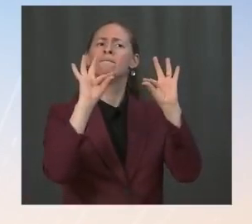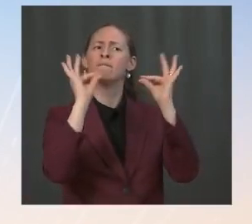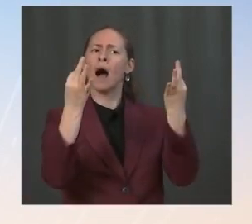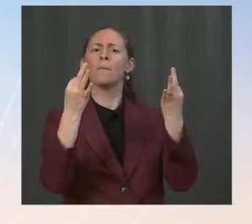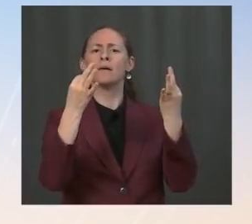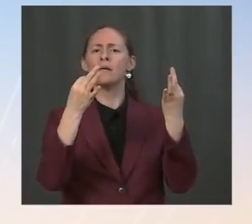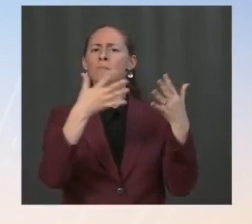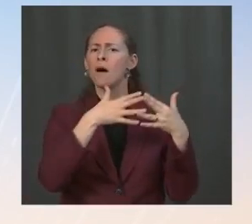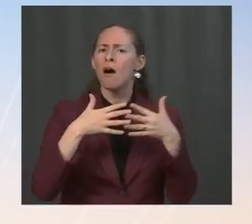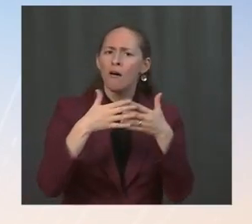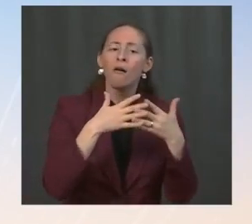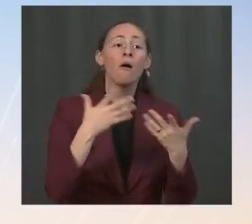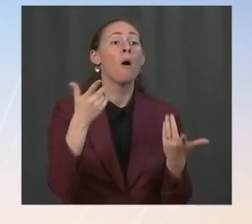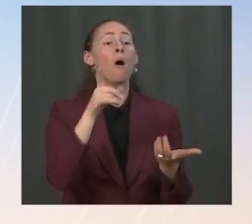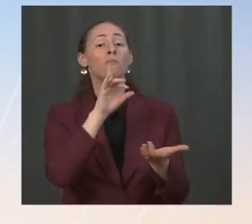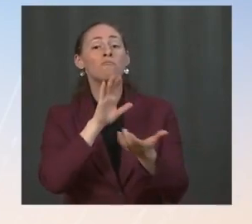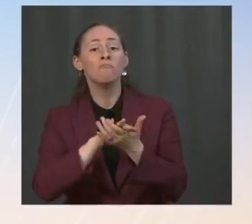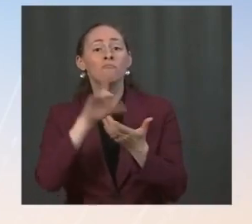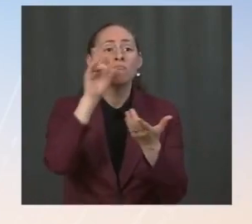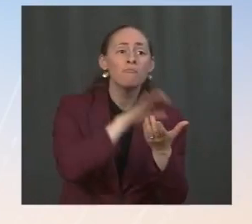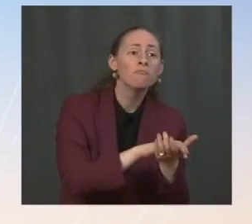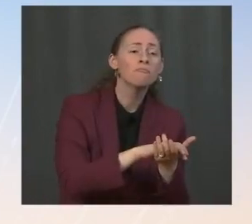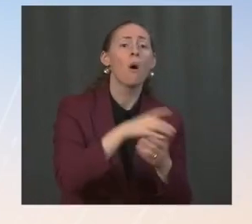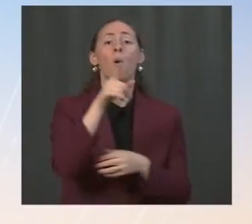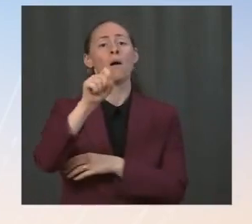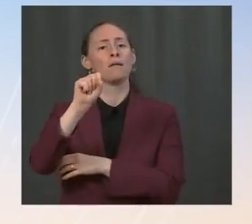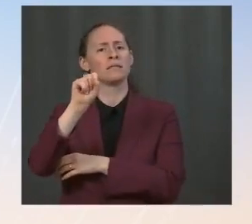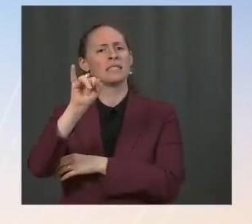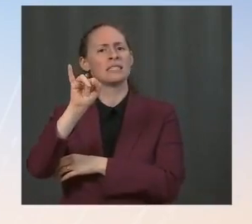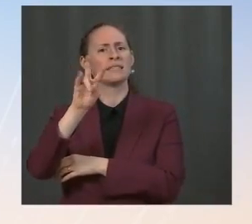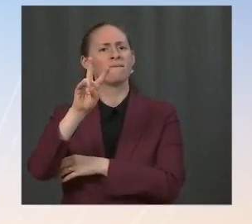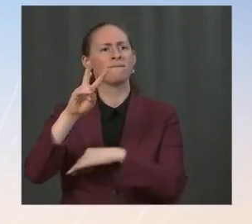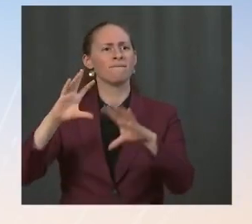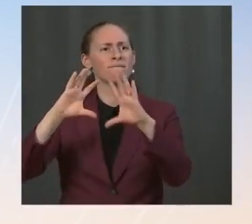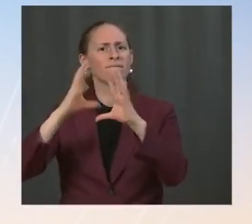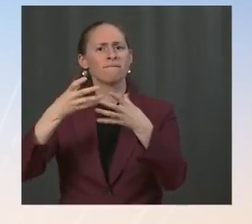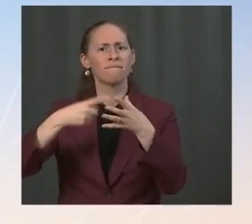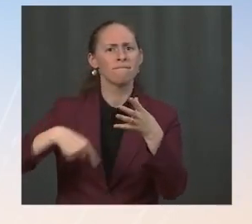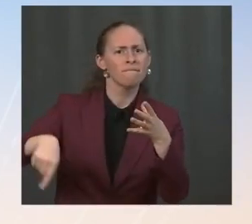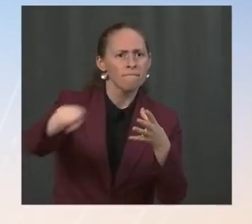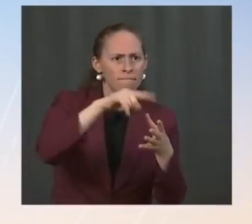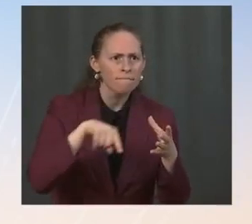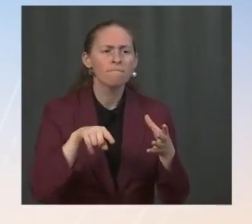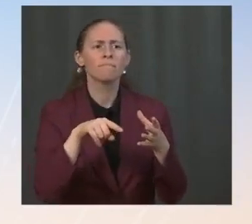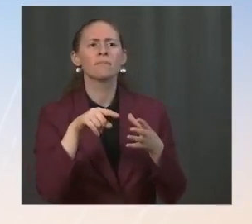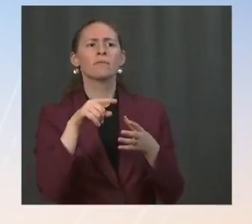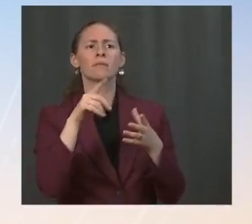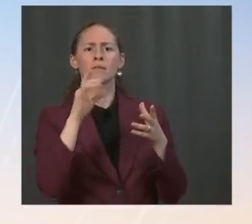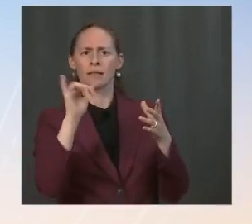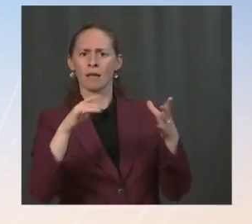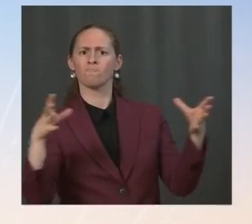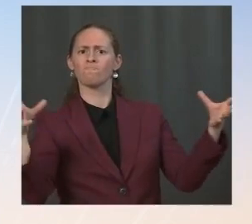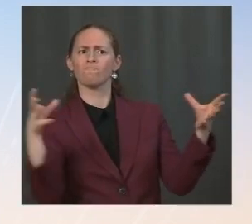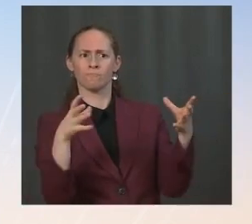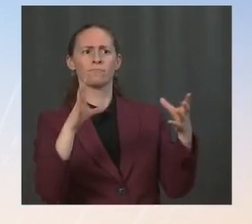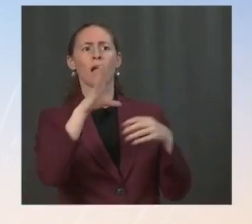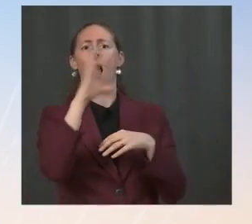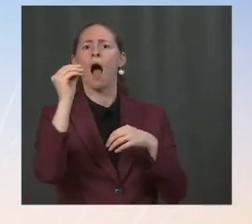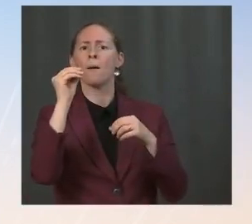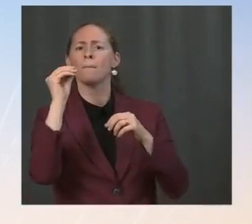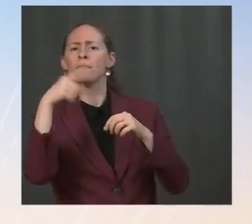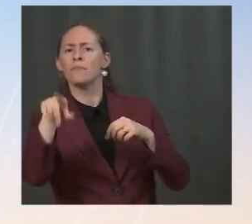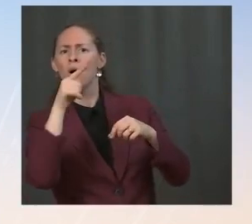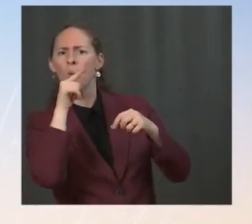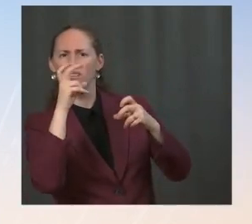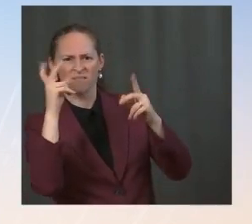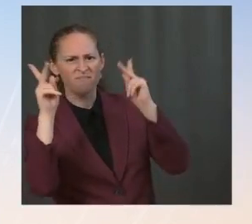children. It also means SIV applicants and others who might be eligible for a range of the programs we have, and vulnerable populations. That does